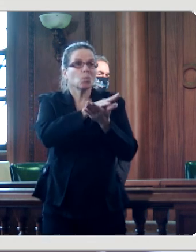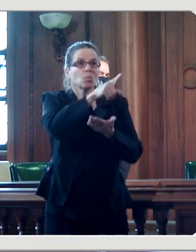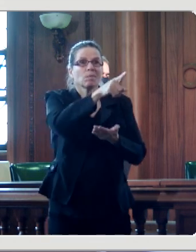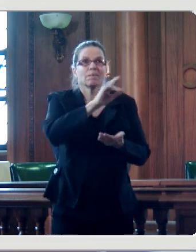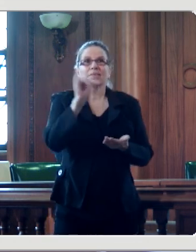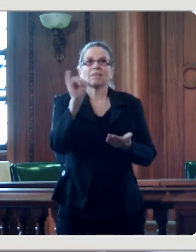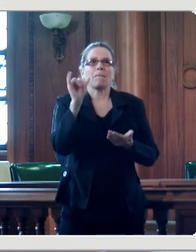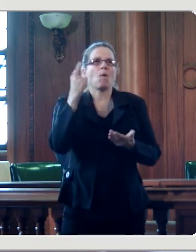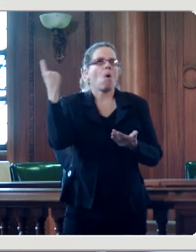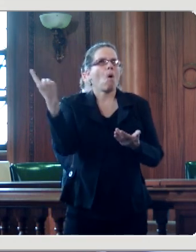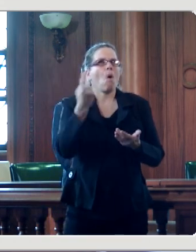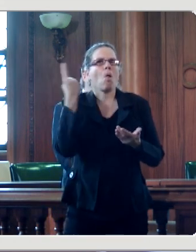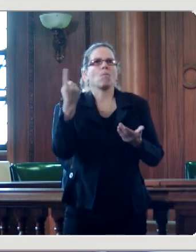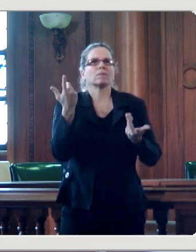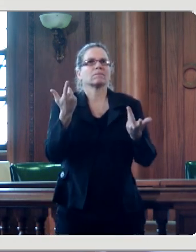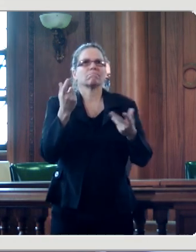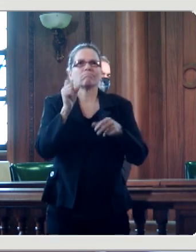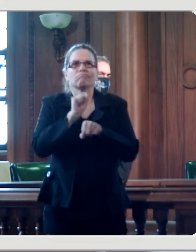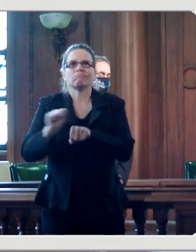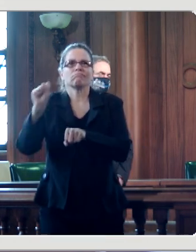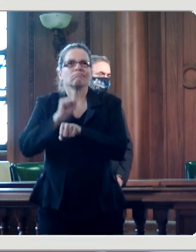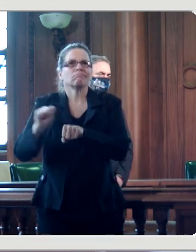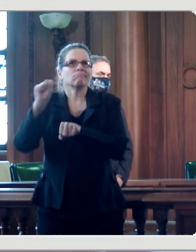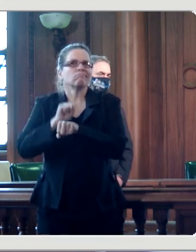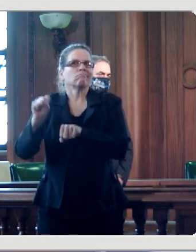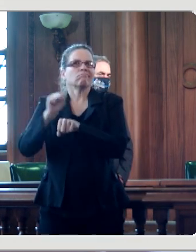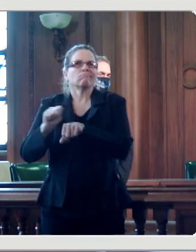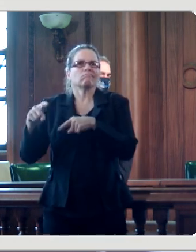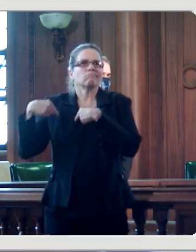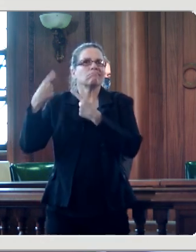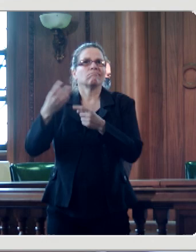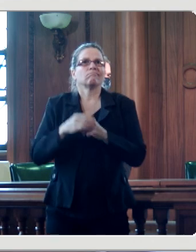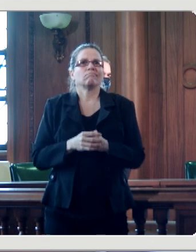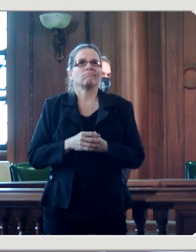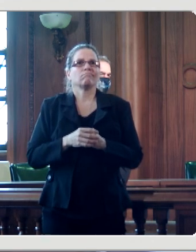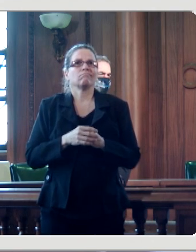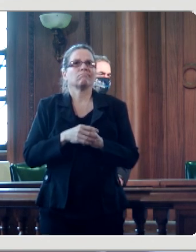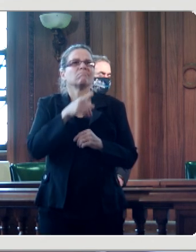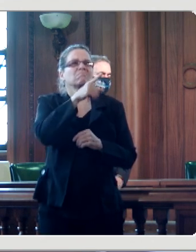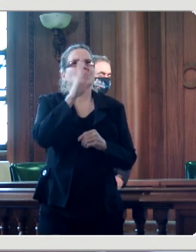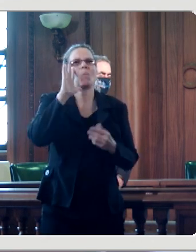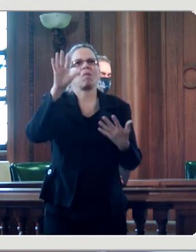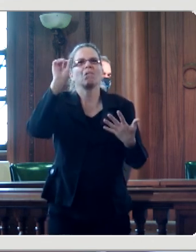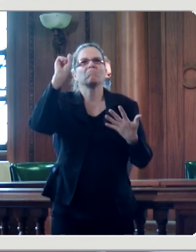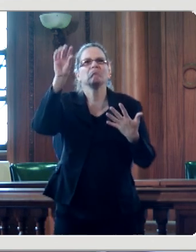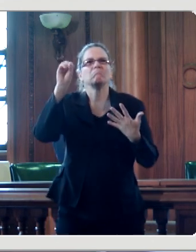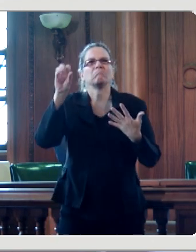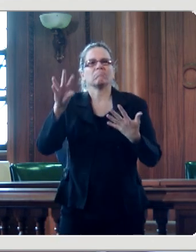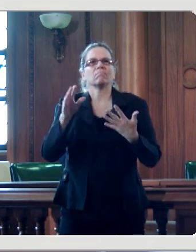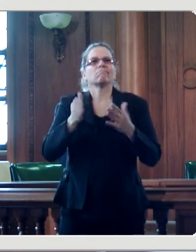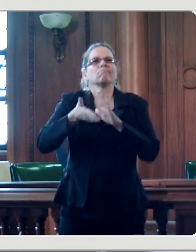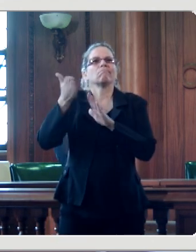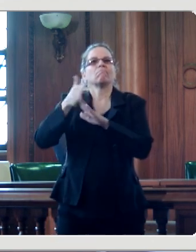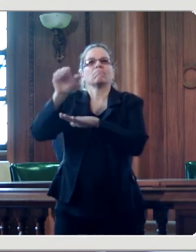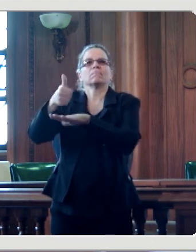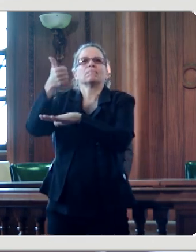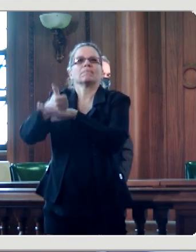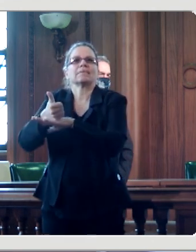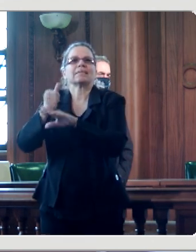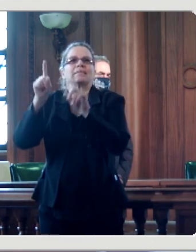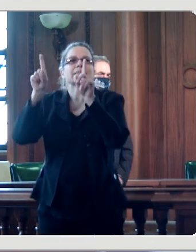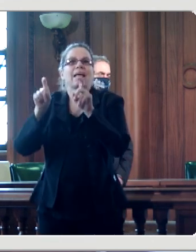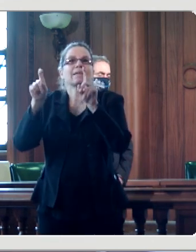in. Superintendent Warwick will talk about the testing that we will do for athletes, but I